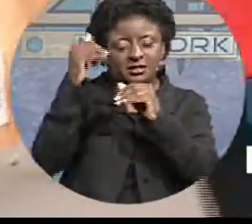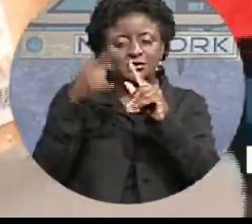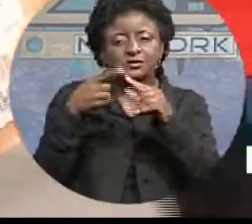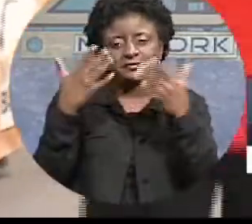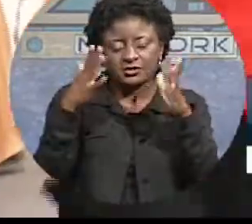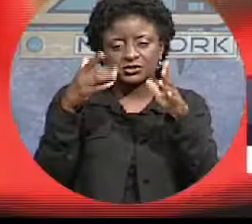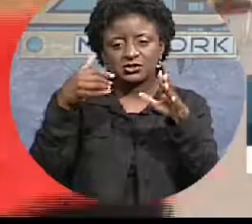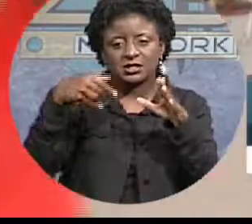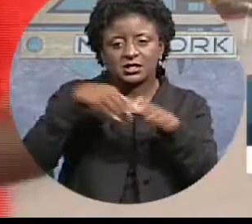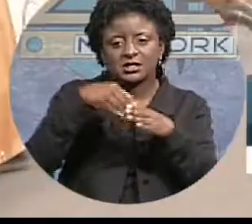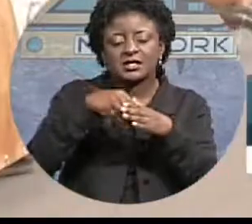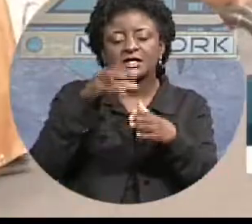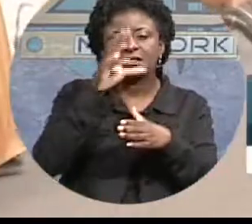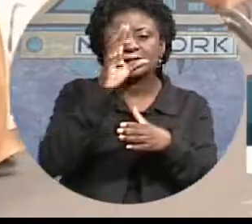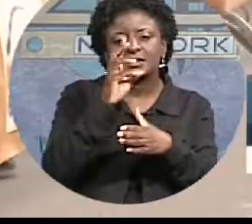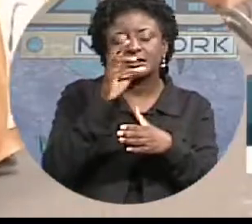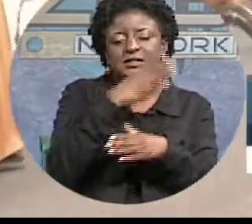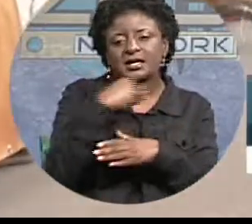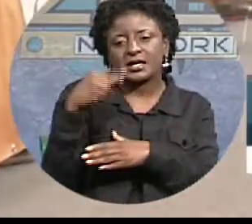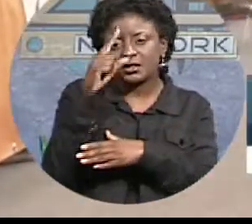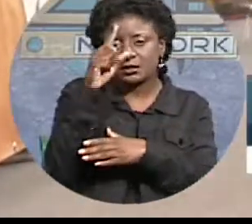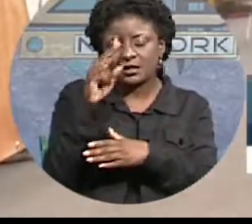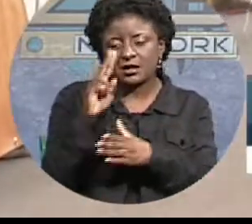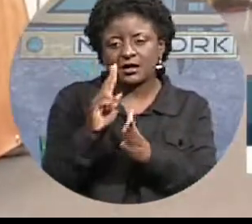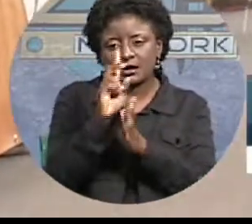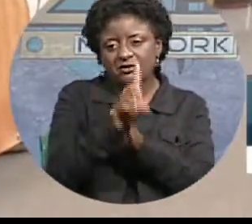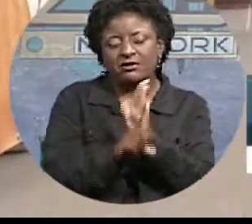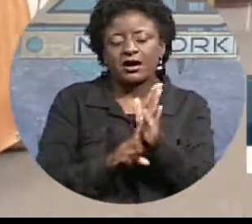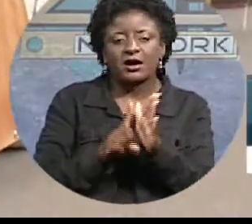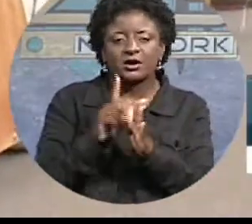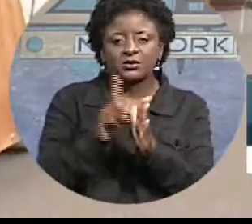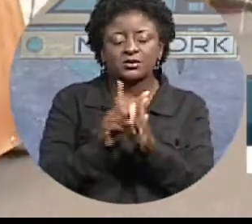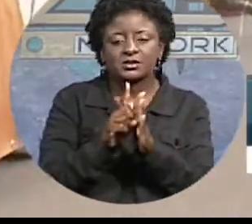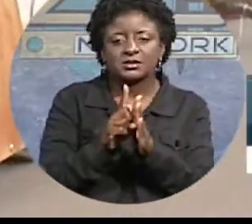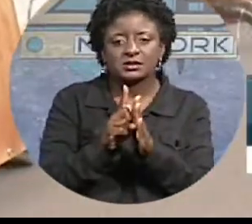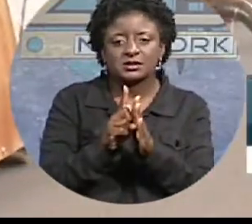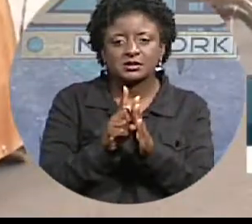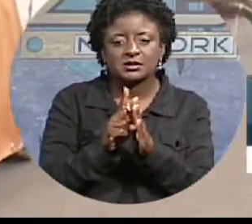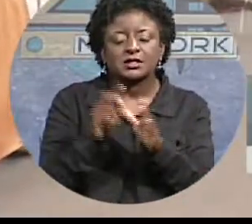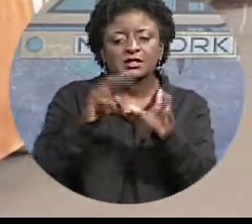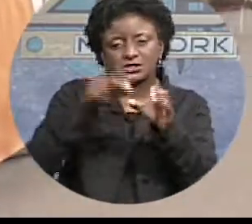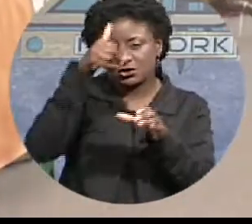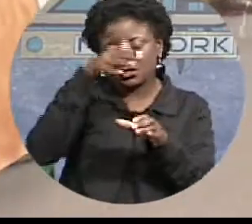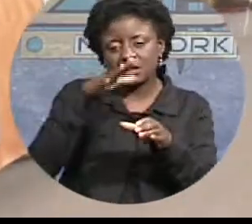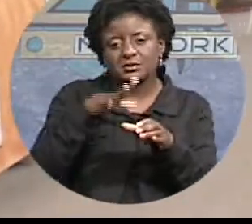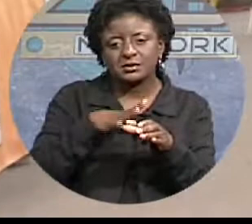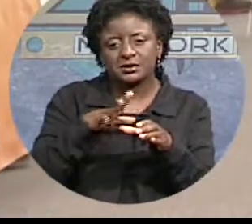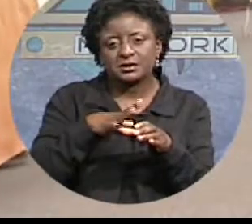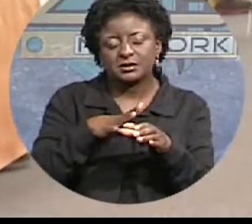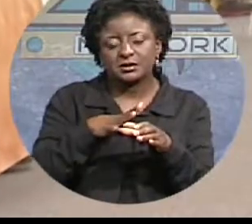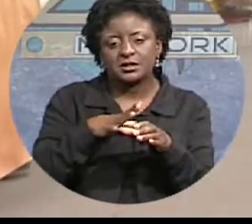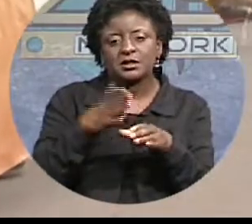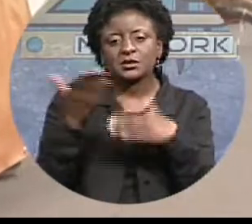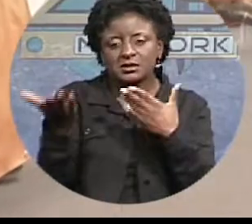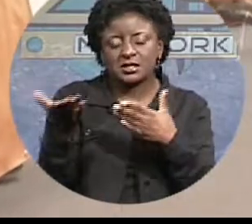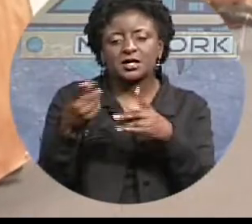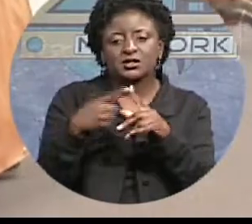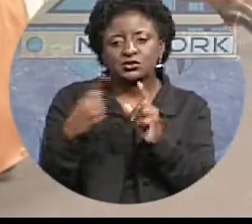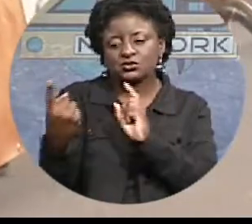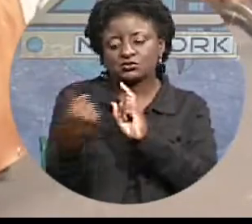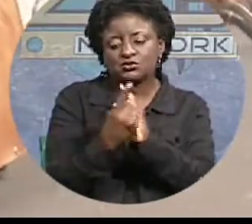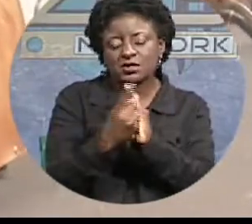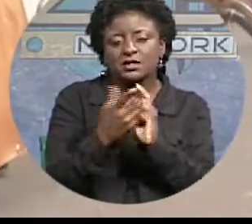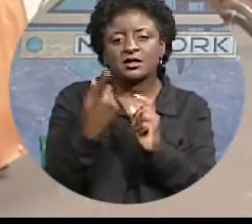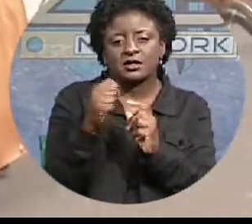Insurance Limited is the leading sponsor, and its chairman, Franklin Wilson, was on hand to greet the marathoners, but was very encouraged by the boost the